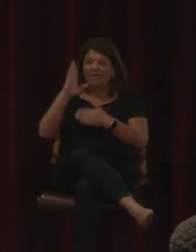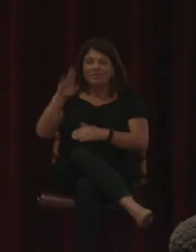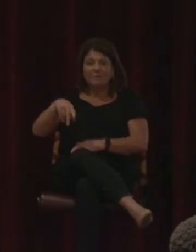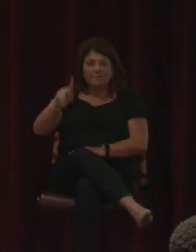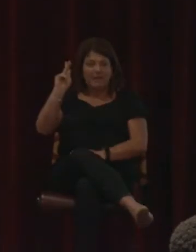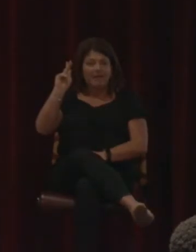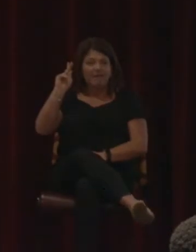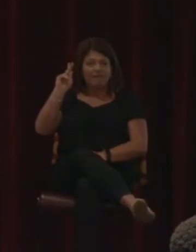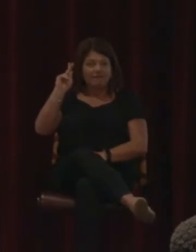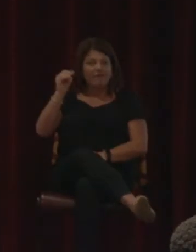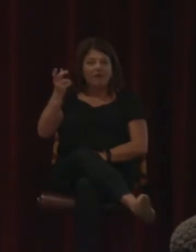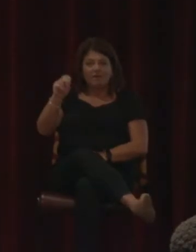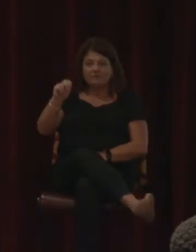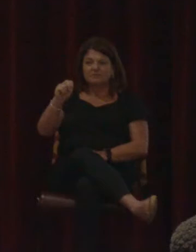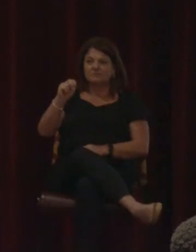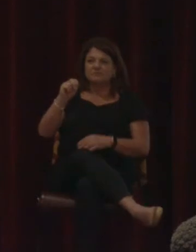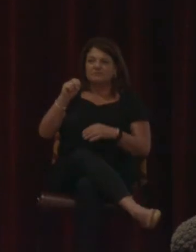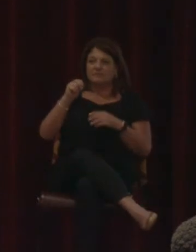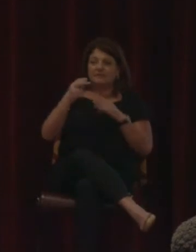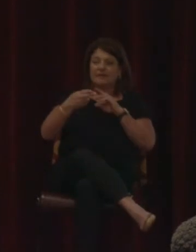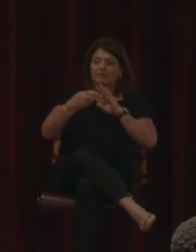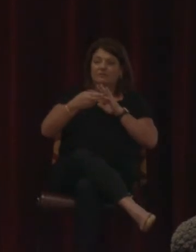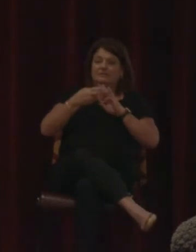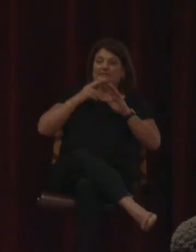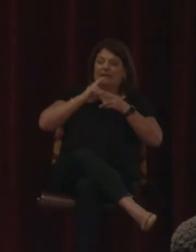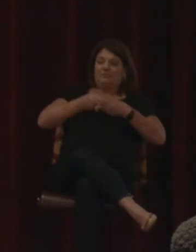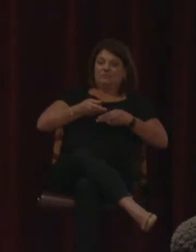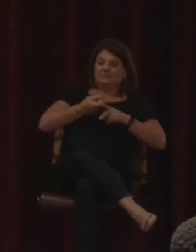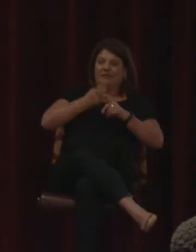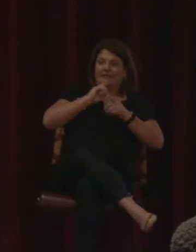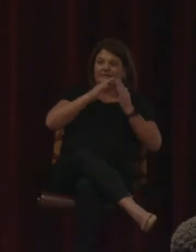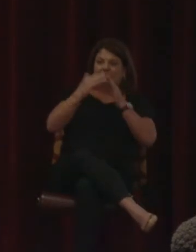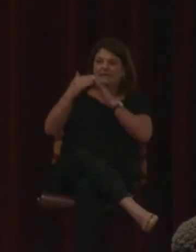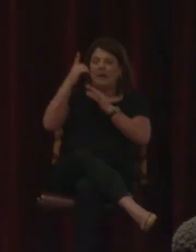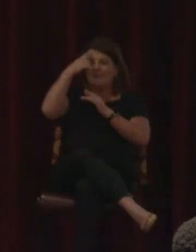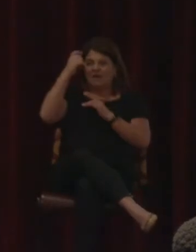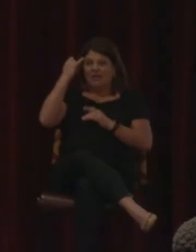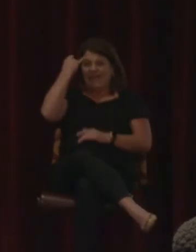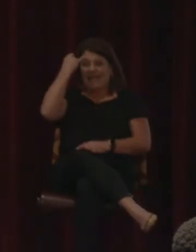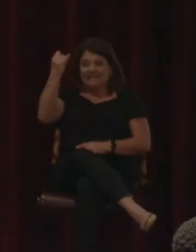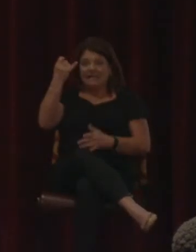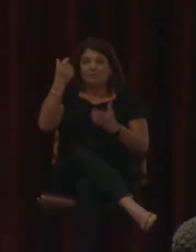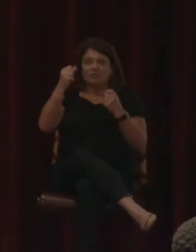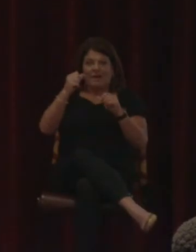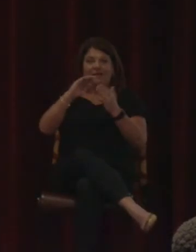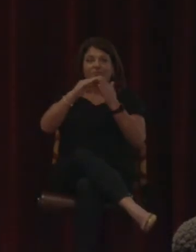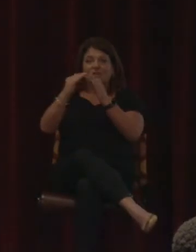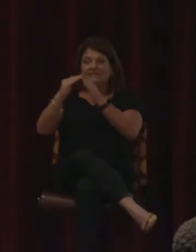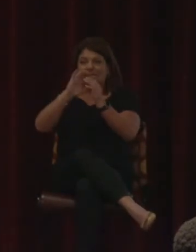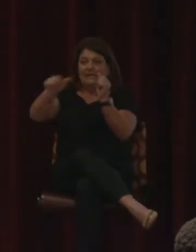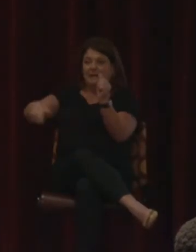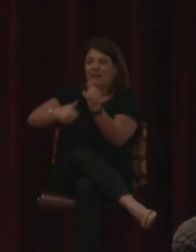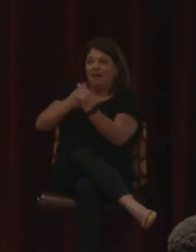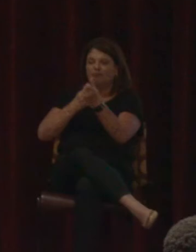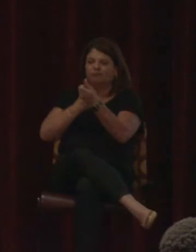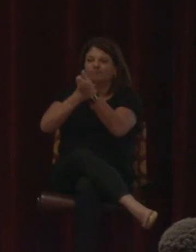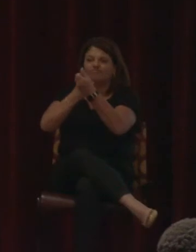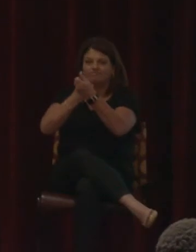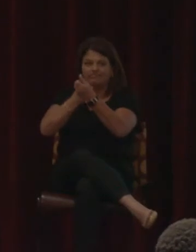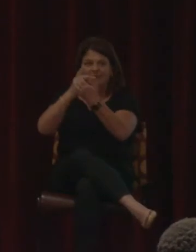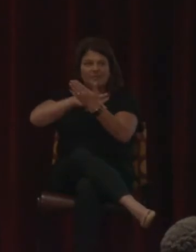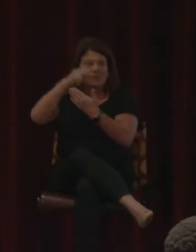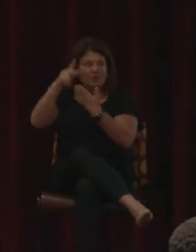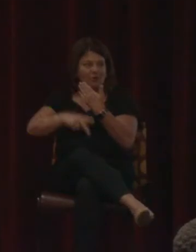you'll see that they're titled by the city because the whole idea is to get the city behind the program. And so you hear Bank